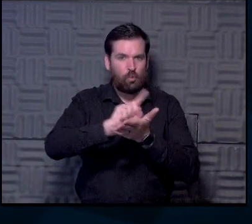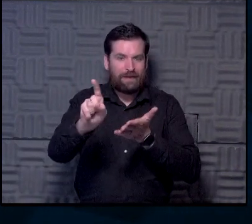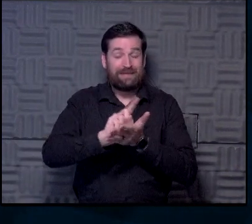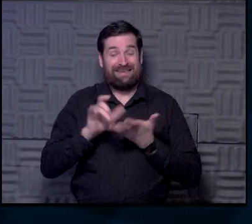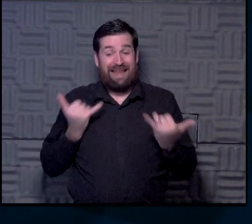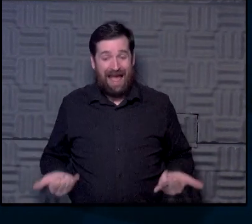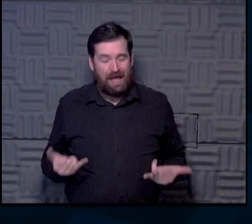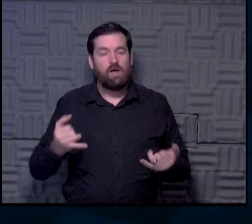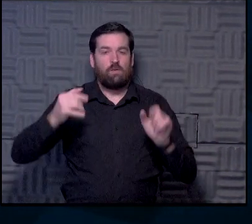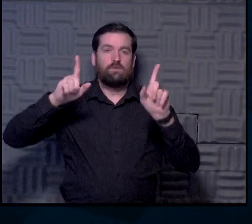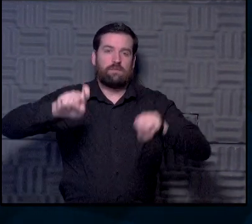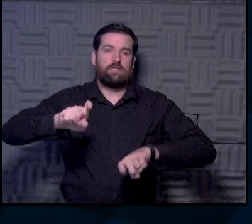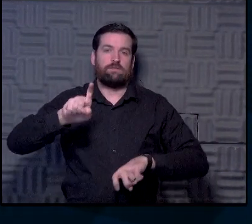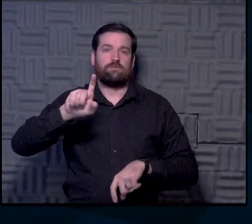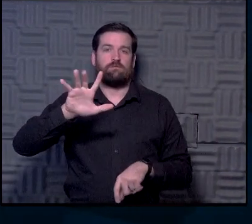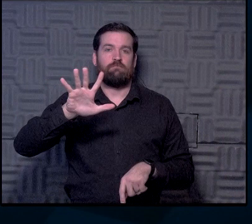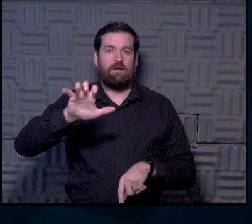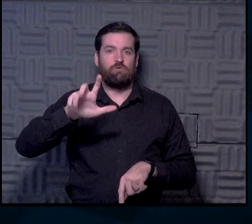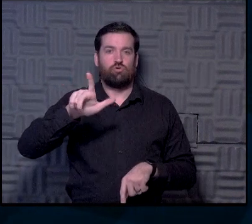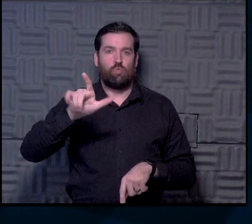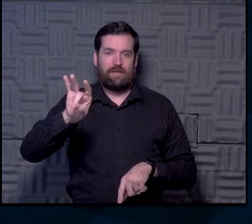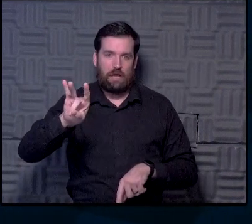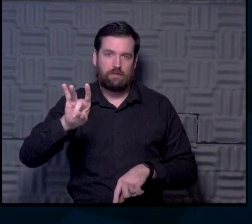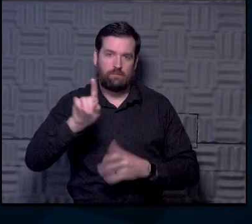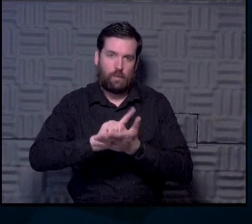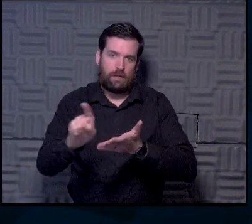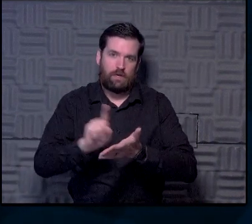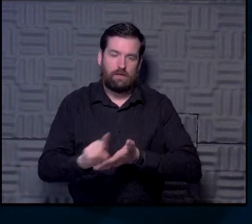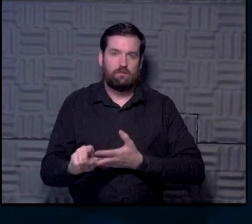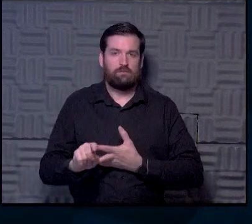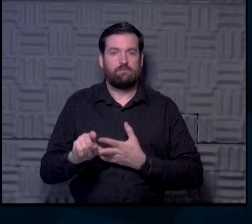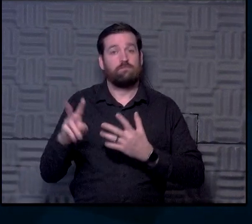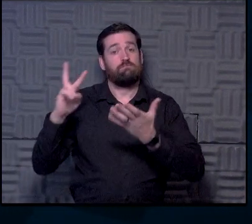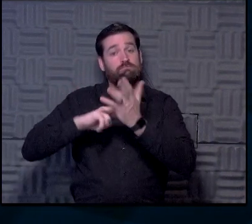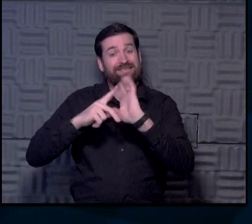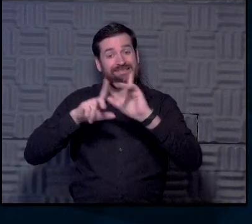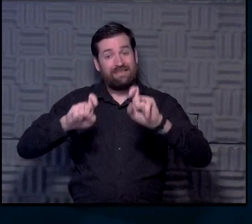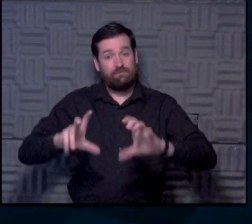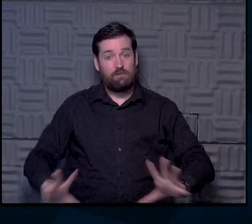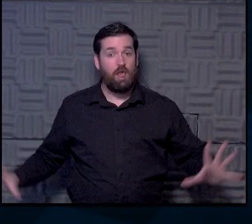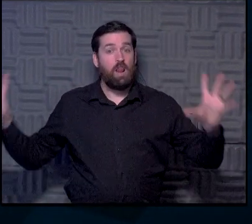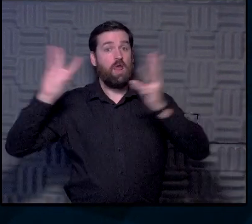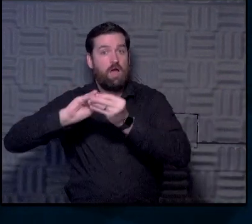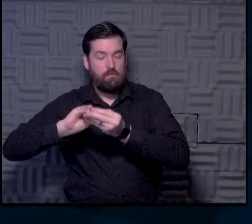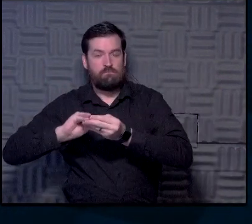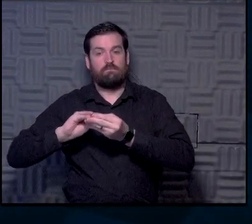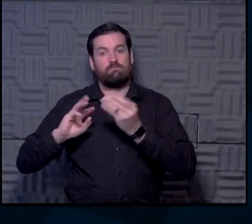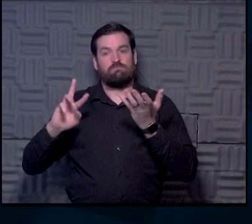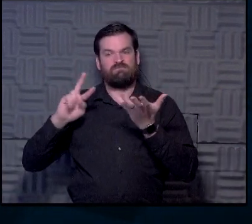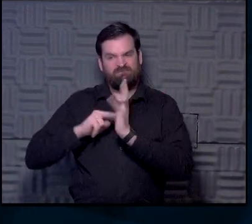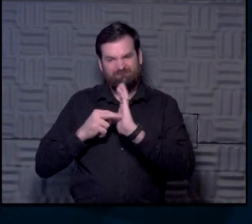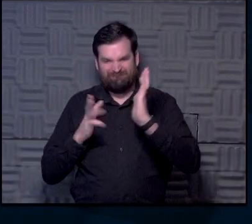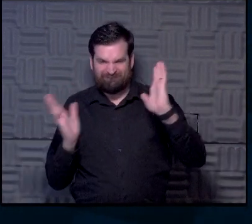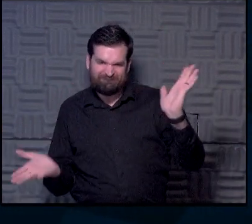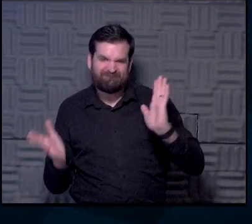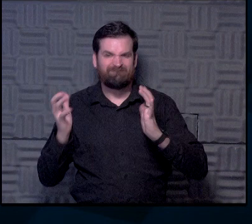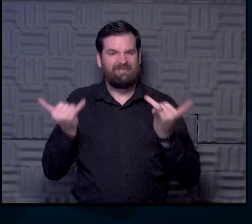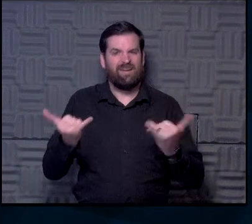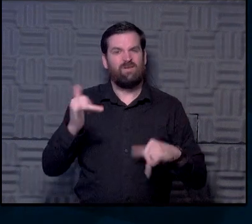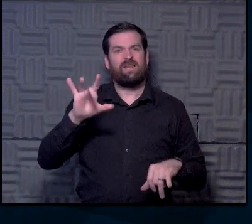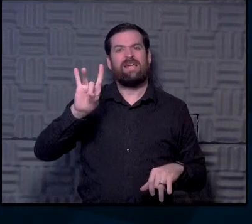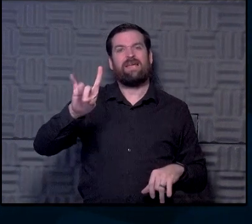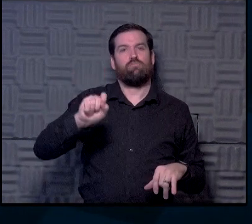to about 528. Wow, so we've got an overall positivity rate for this time span of about